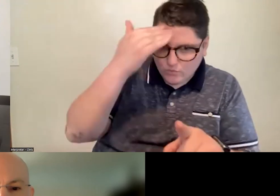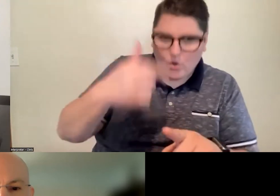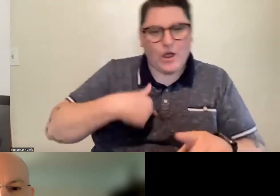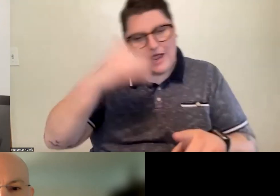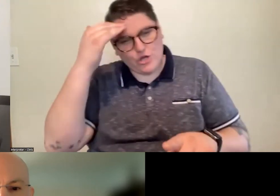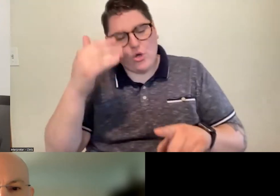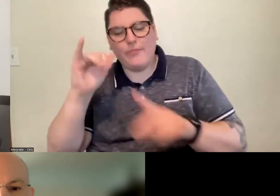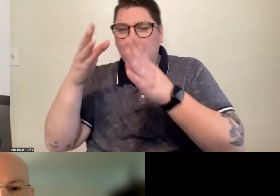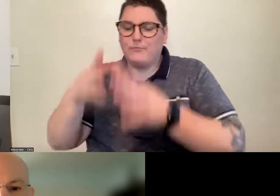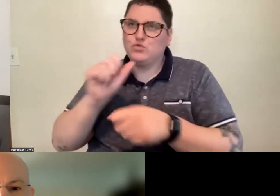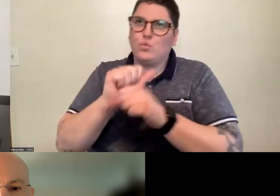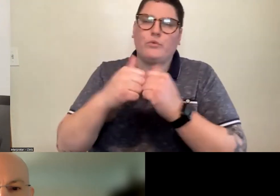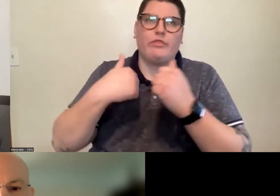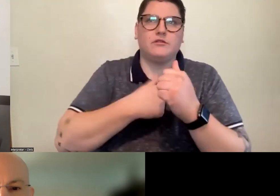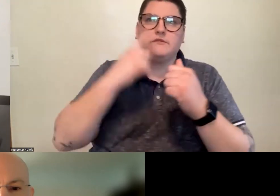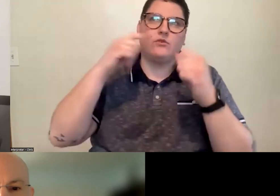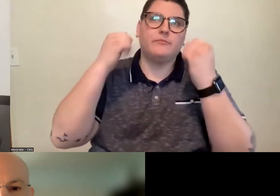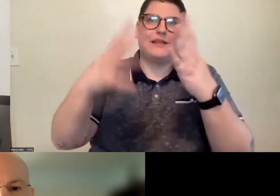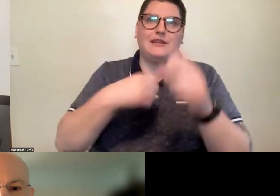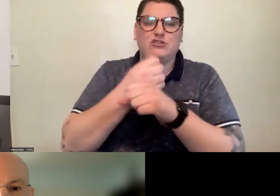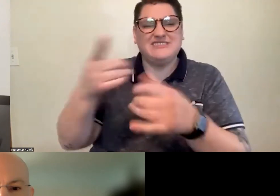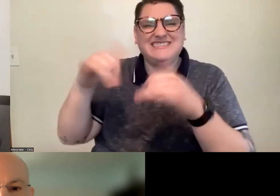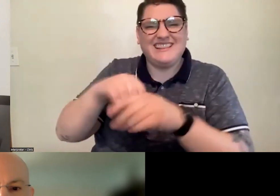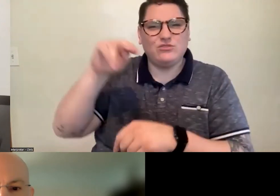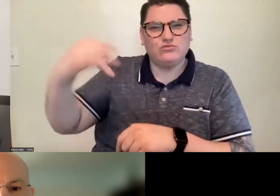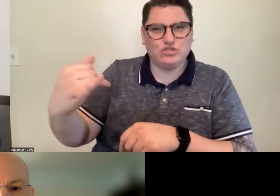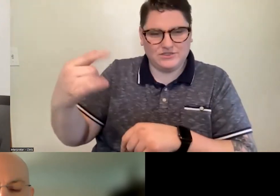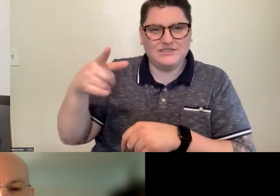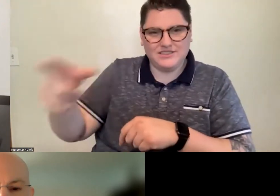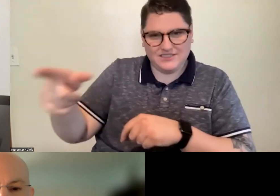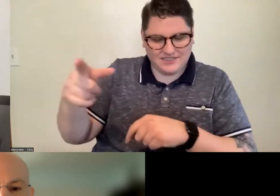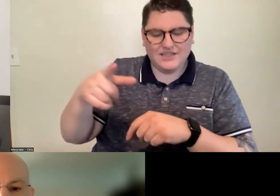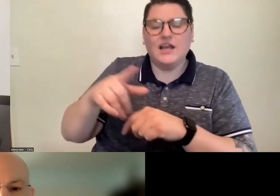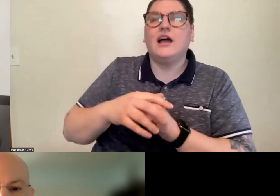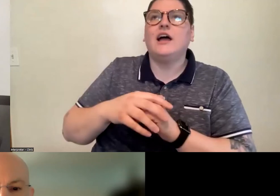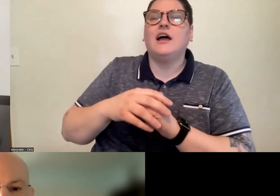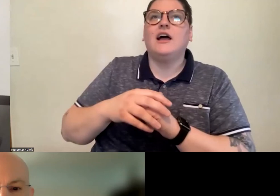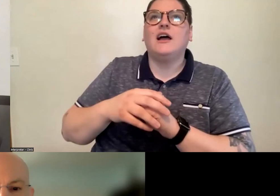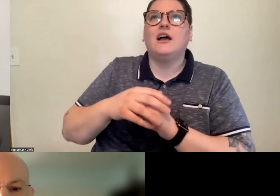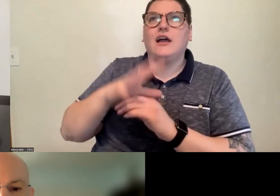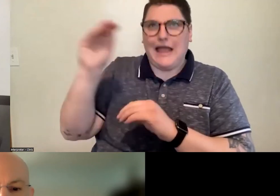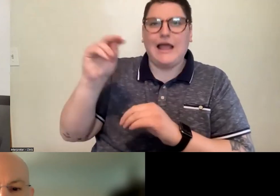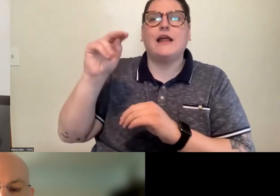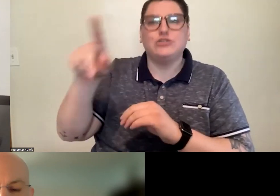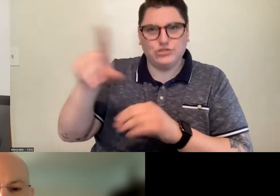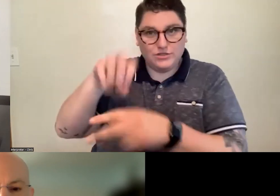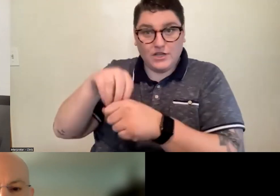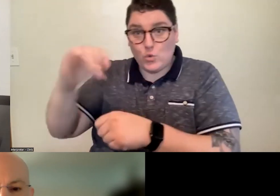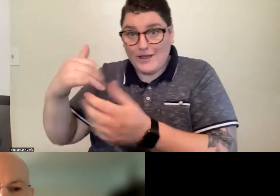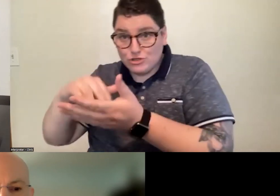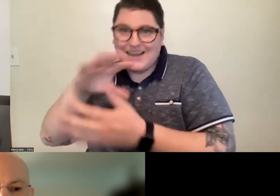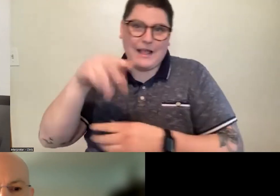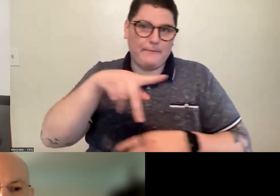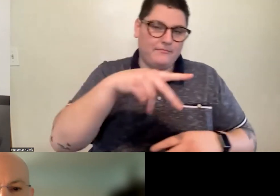worked with us for a number of years and is still down in New Jersey. She worked with us in the New Jersey and the New Hampshire PTSD studies,